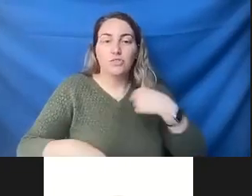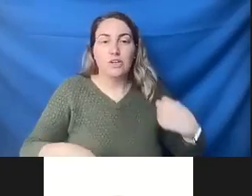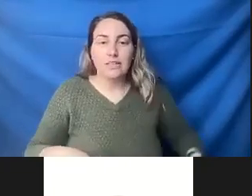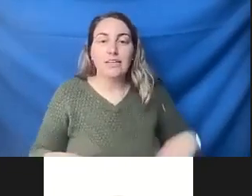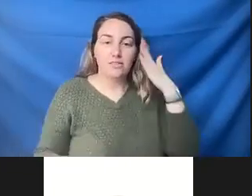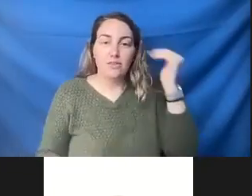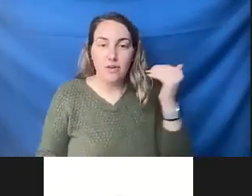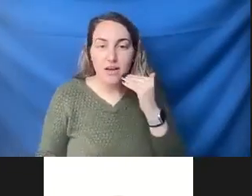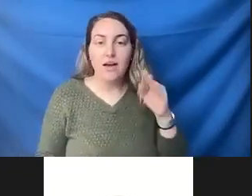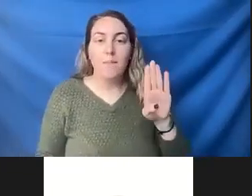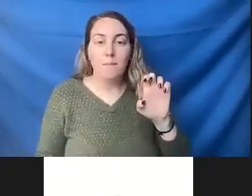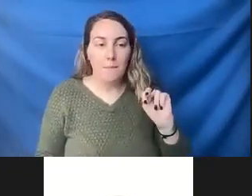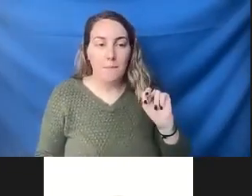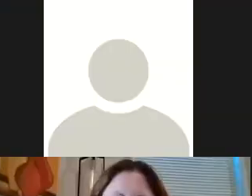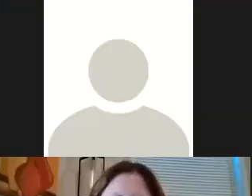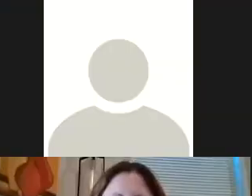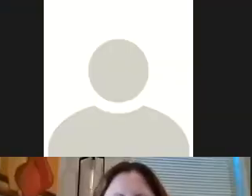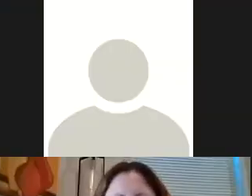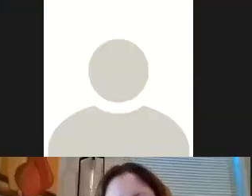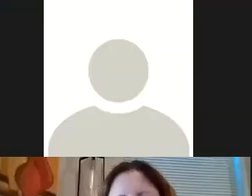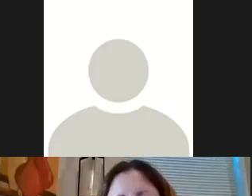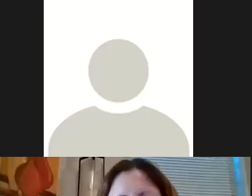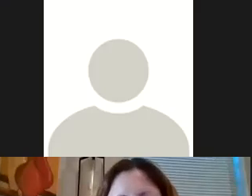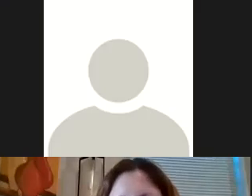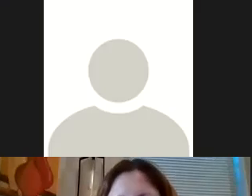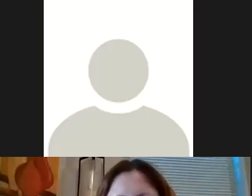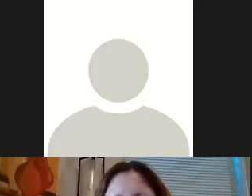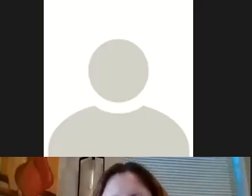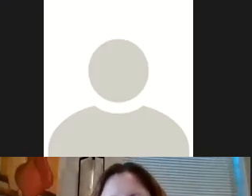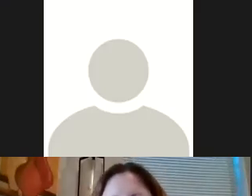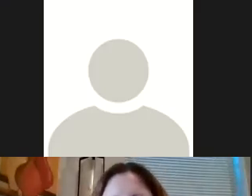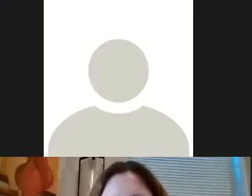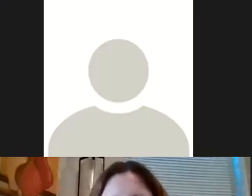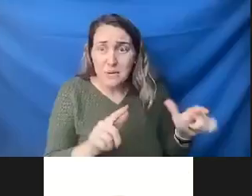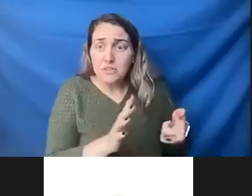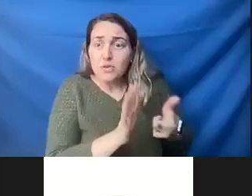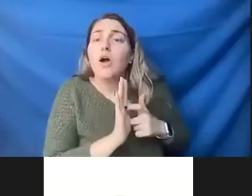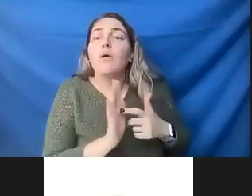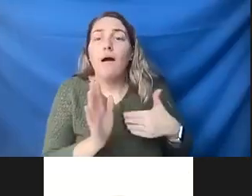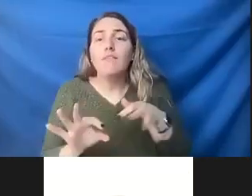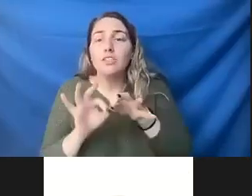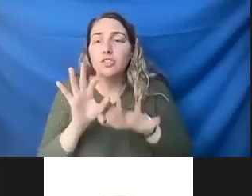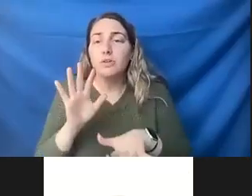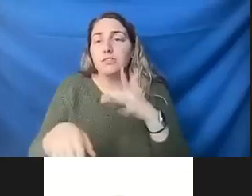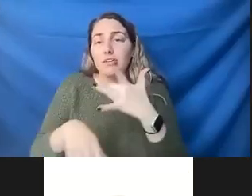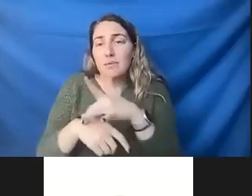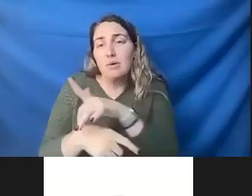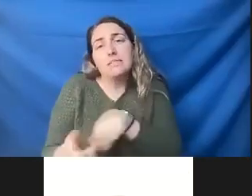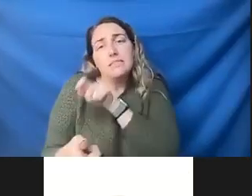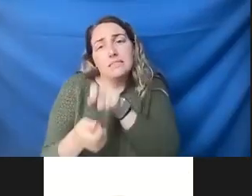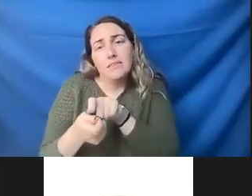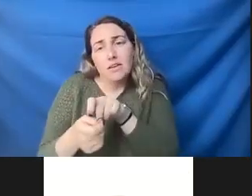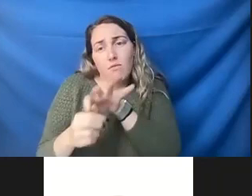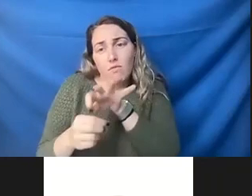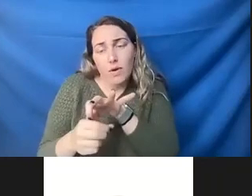additional languages, there are interpreters at select poll sites that are made available by the Civic Engagement Commission under